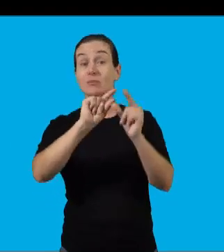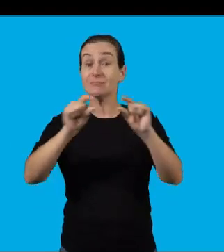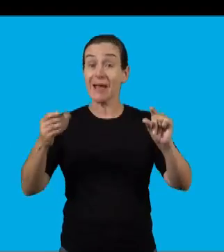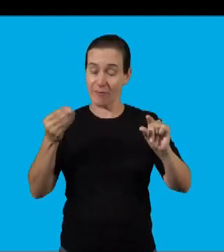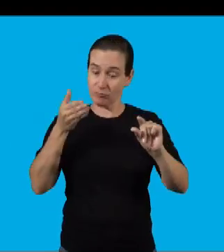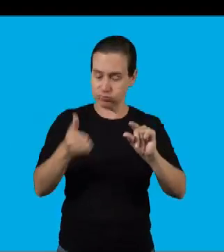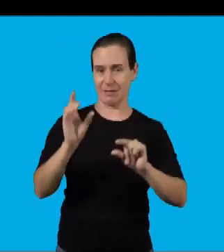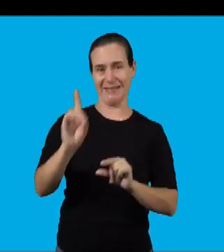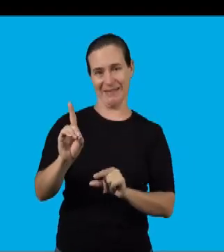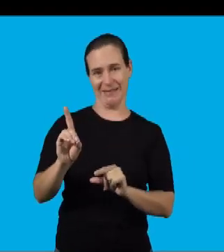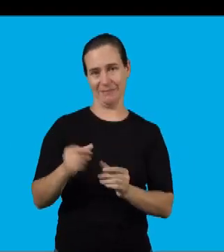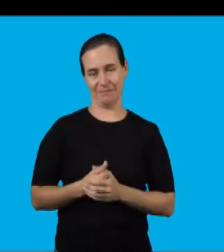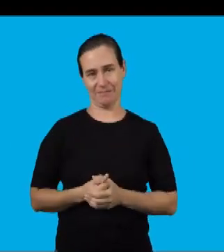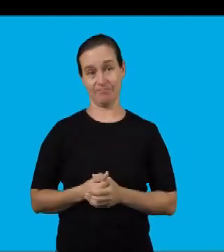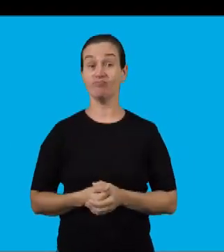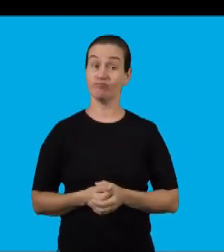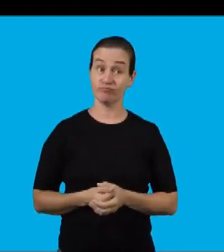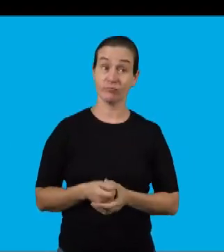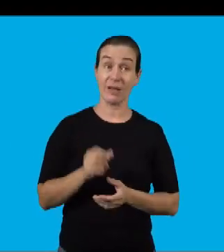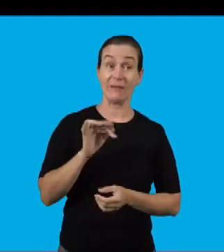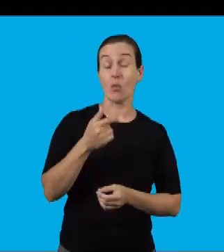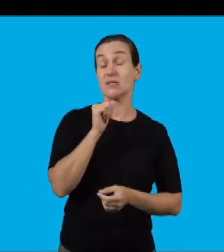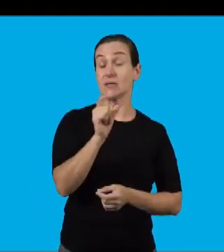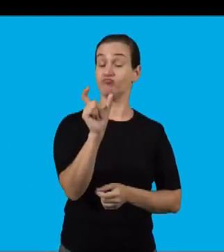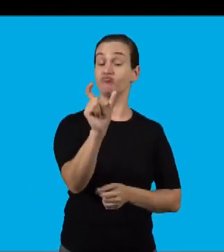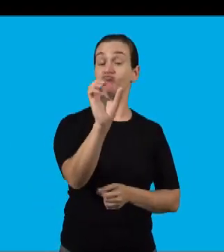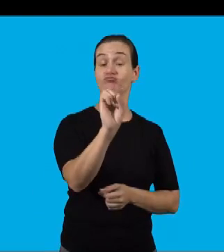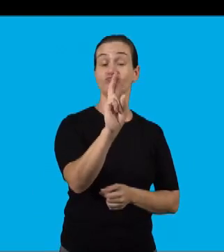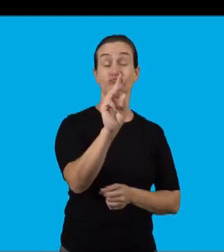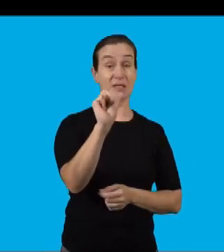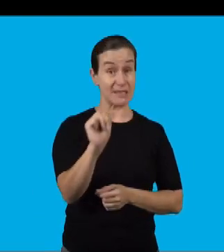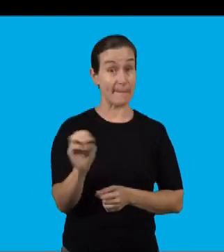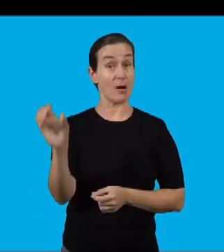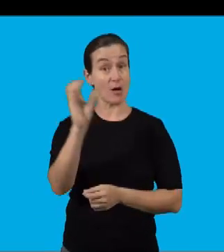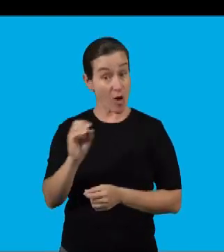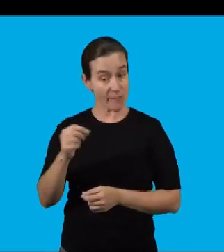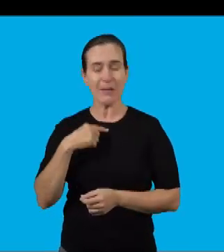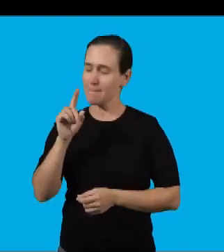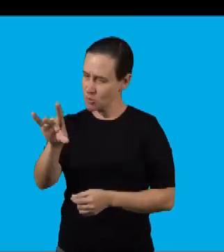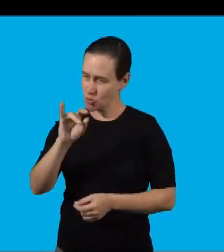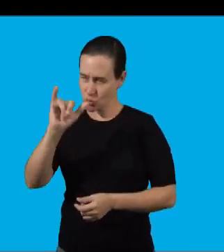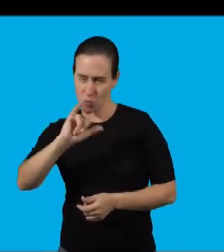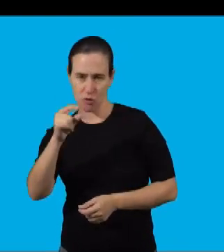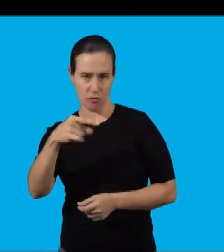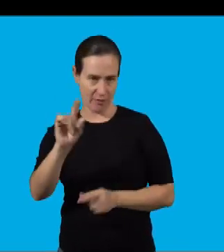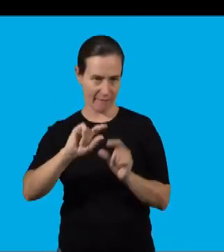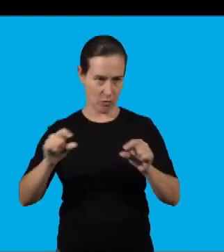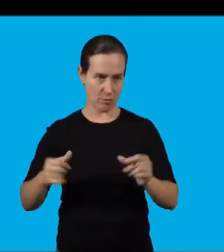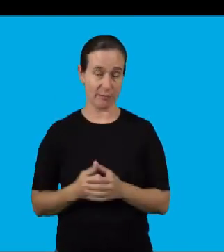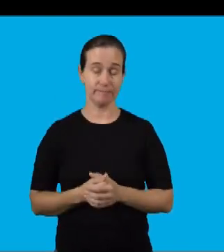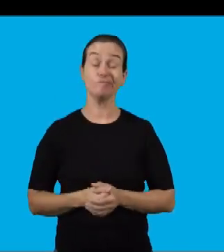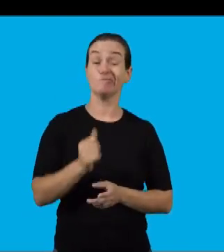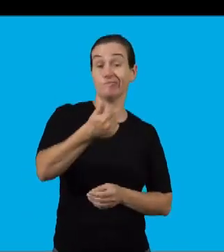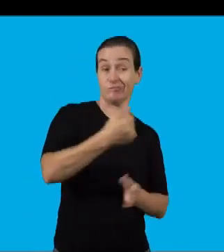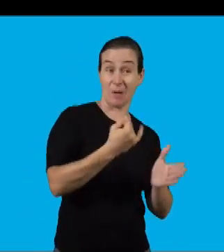formula that has a D. And of course, when you're asked to calculate the sum of, make sure you use the correct formula.